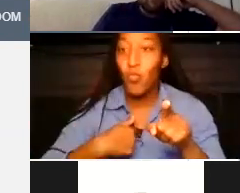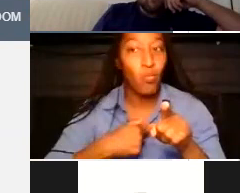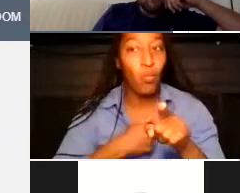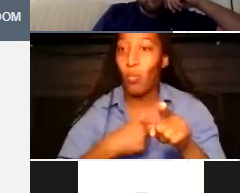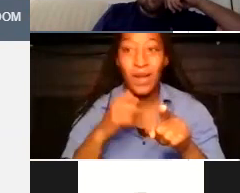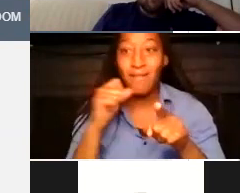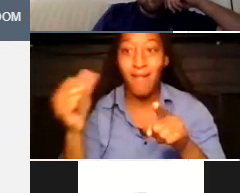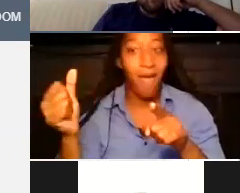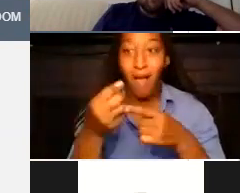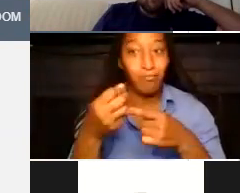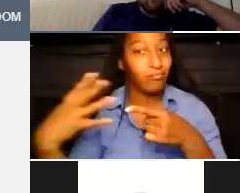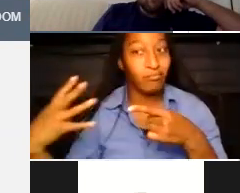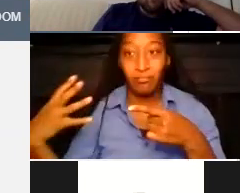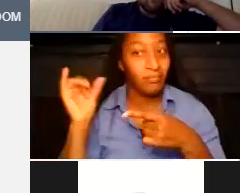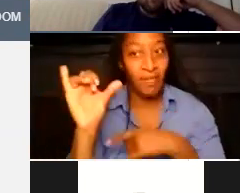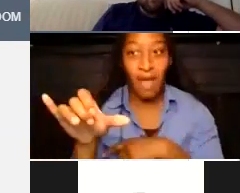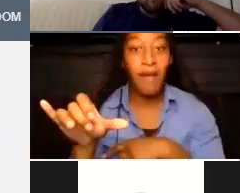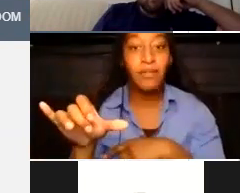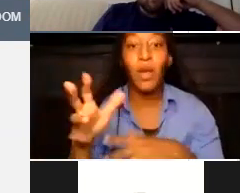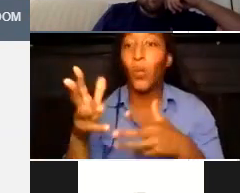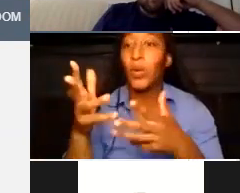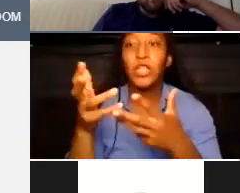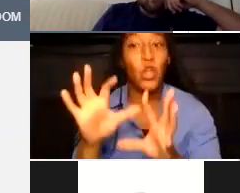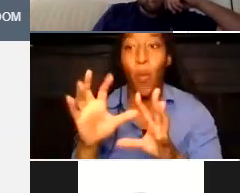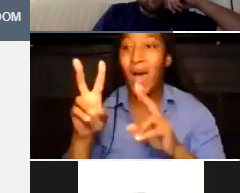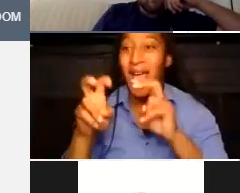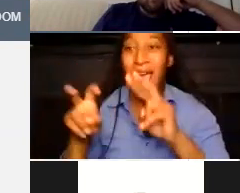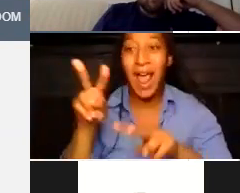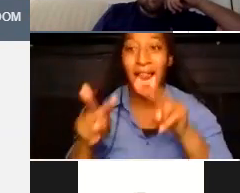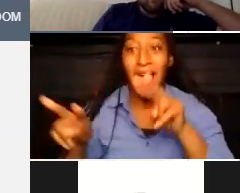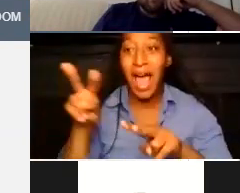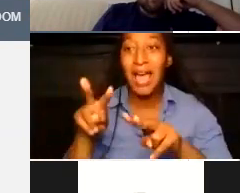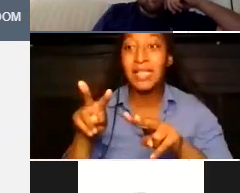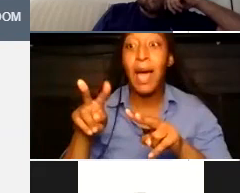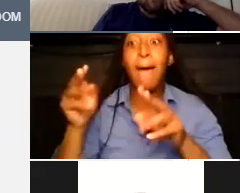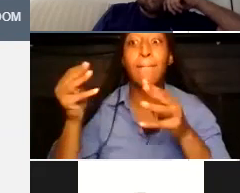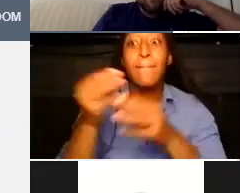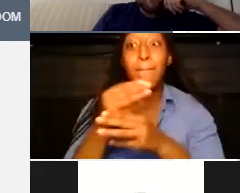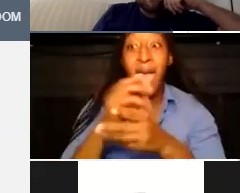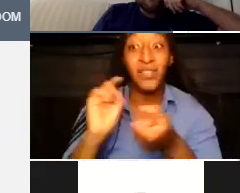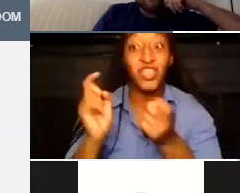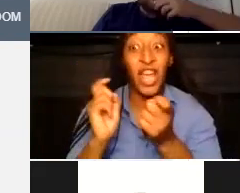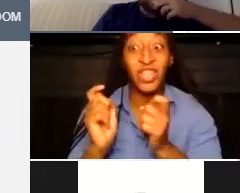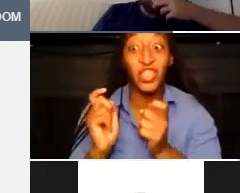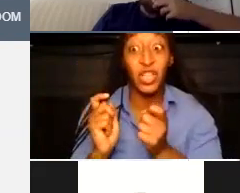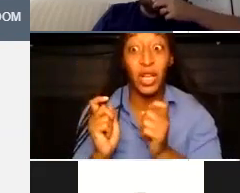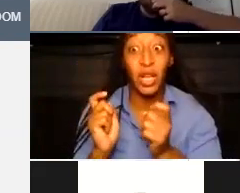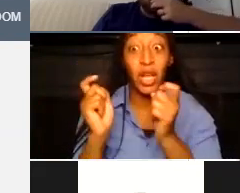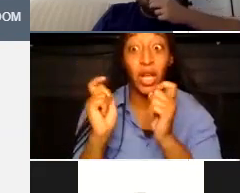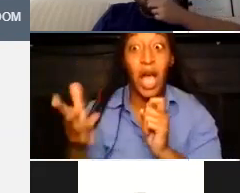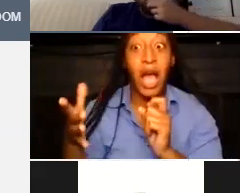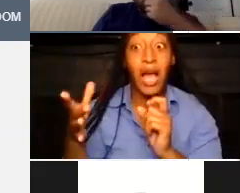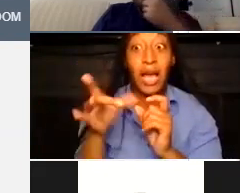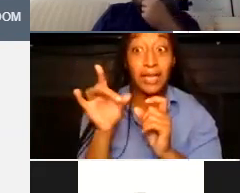want to analyze systems where the mass is changing at this point. That math gets a little bit complicated. In fact, you need a little bit